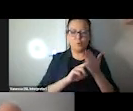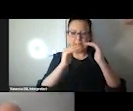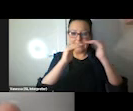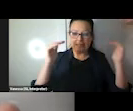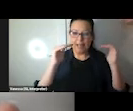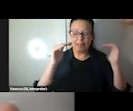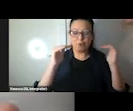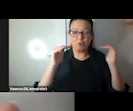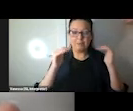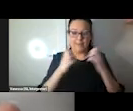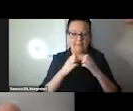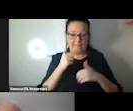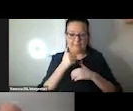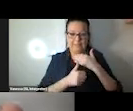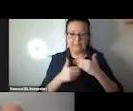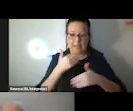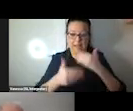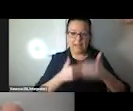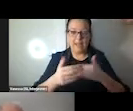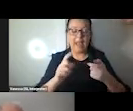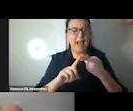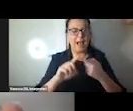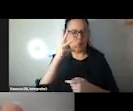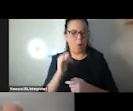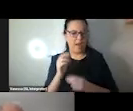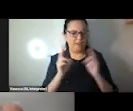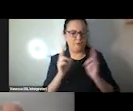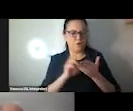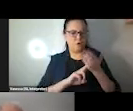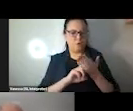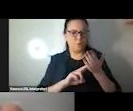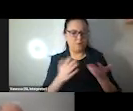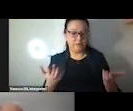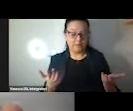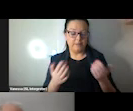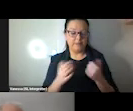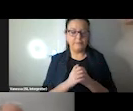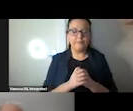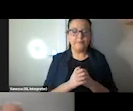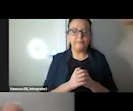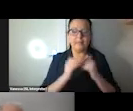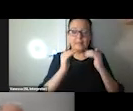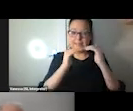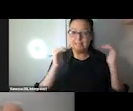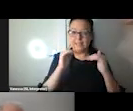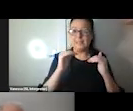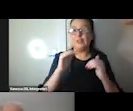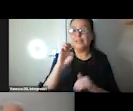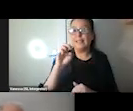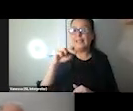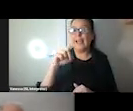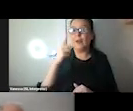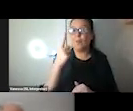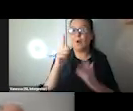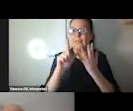practice, and first of all, why we should use them. The suite of standards, EN 17210, and the